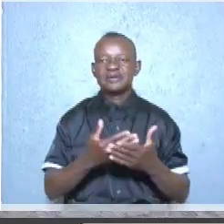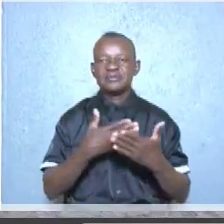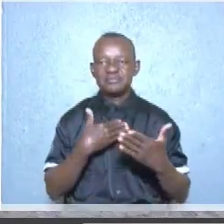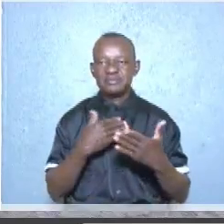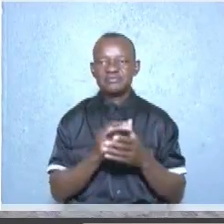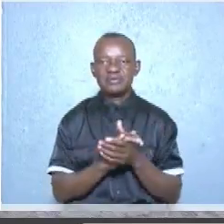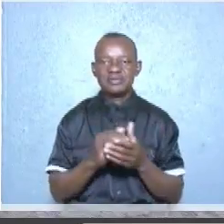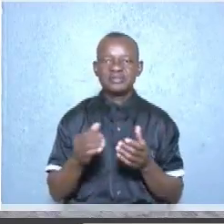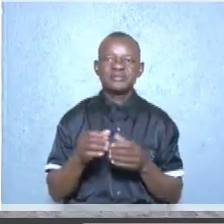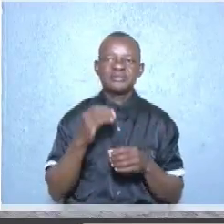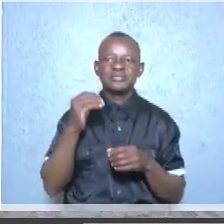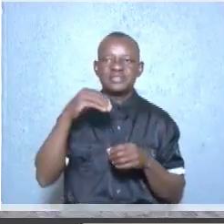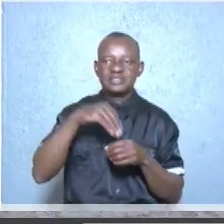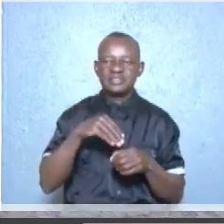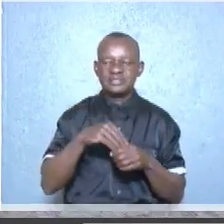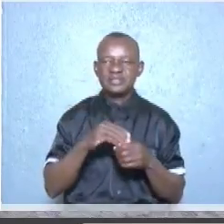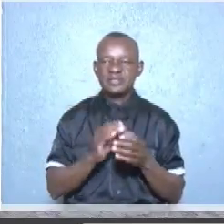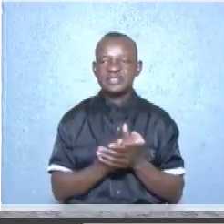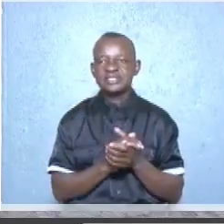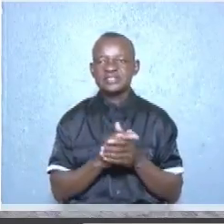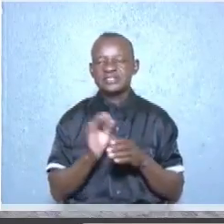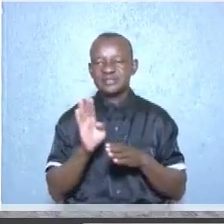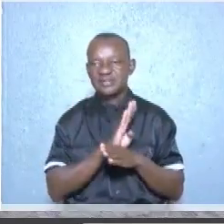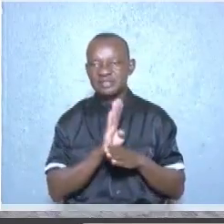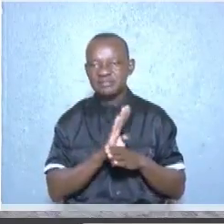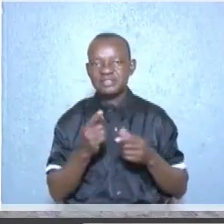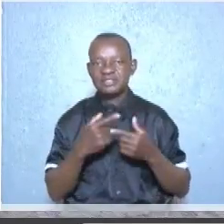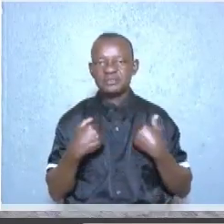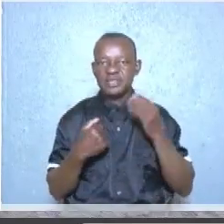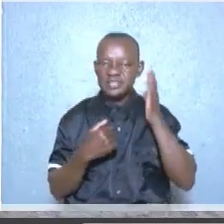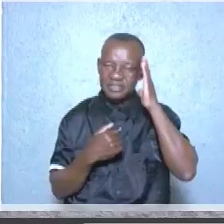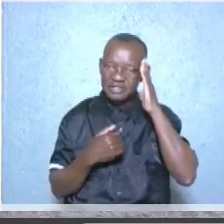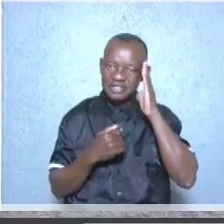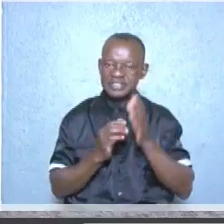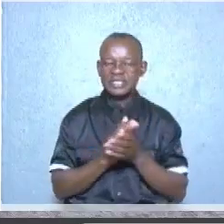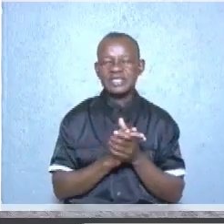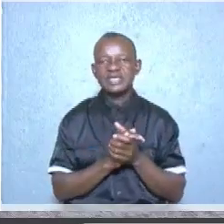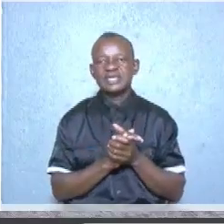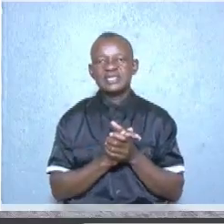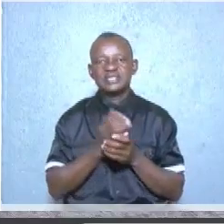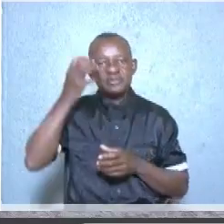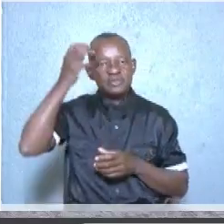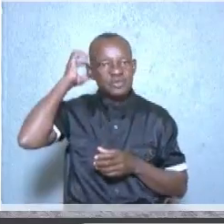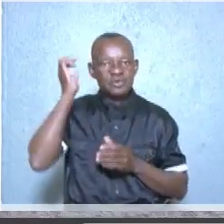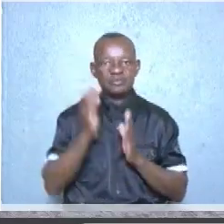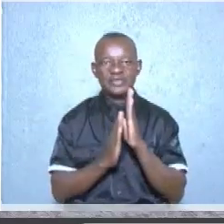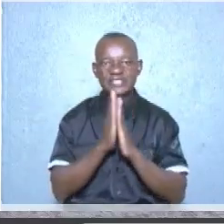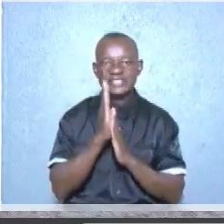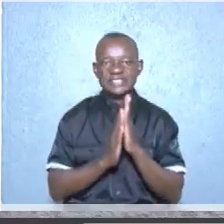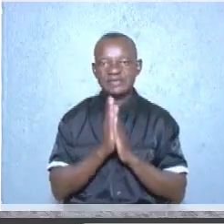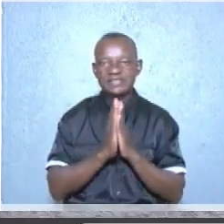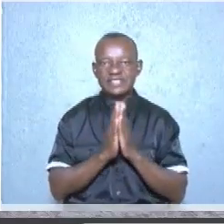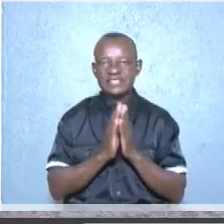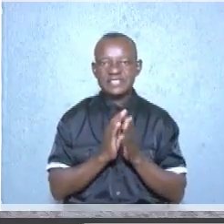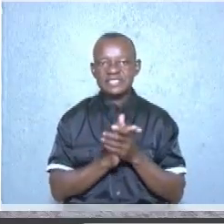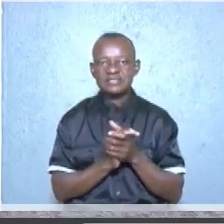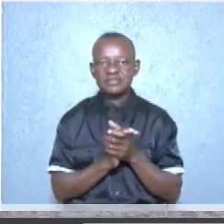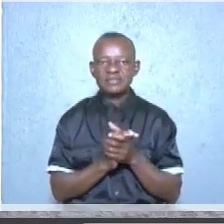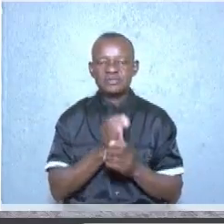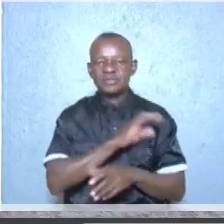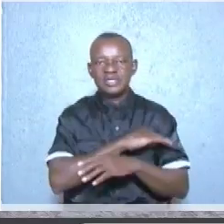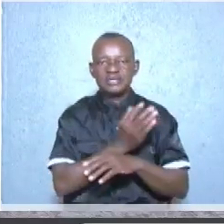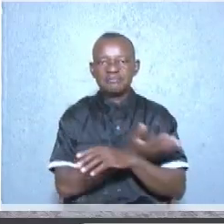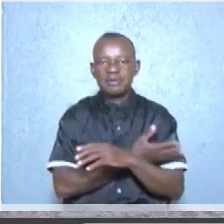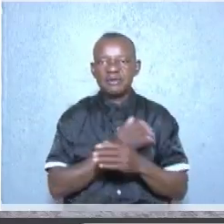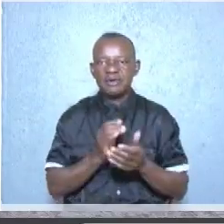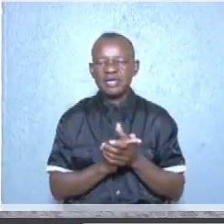quite keen on empowering young people and of course also empowering women as well. Yes. Particularly looking at the kind of history that we are coming from, where women did